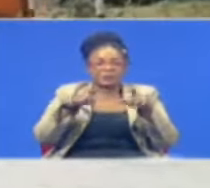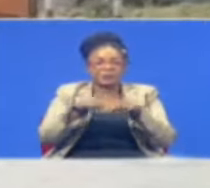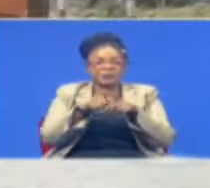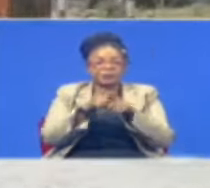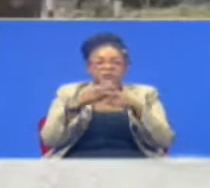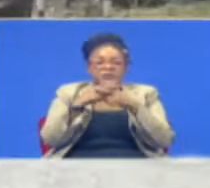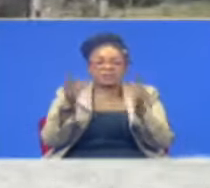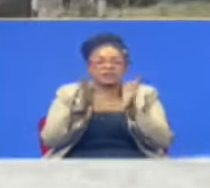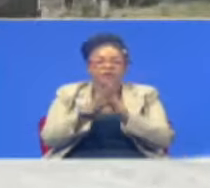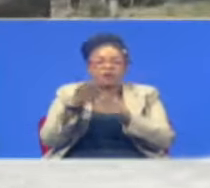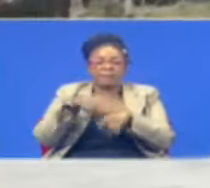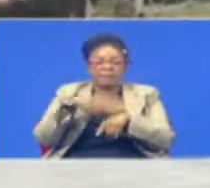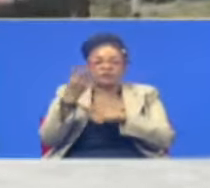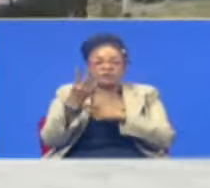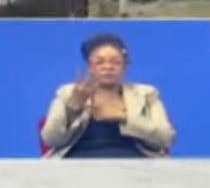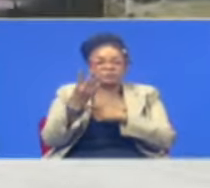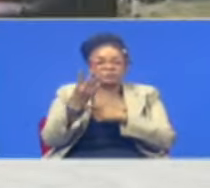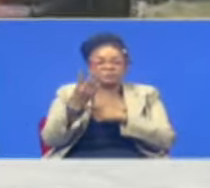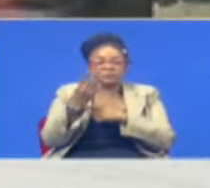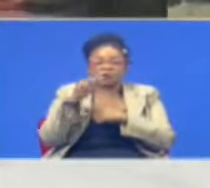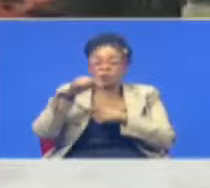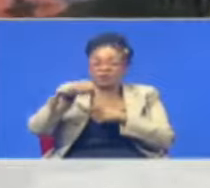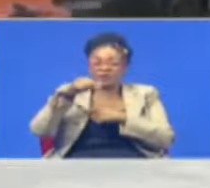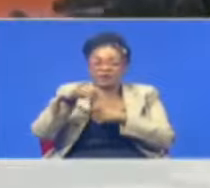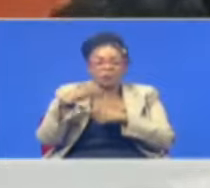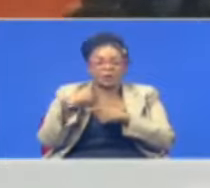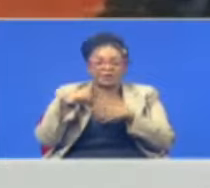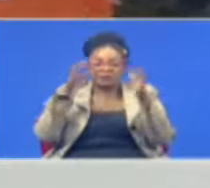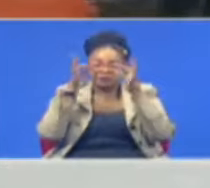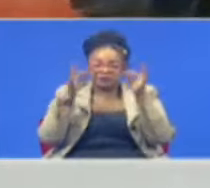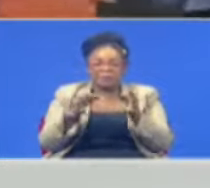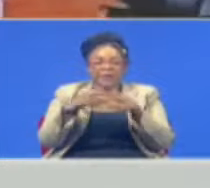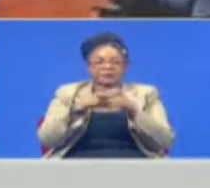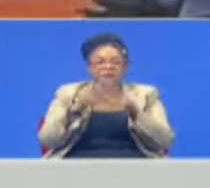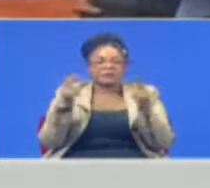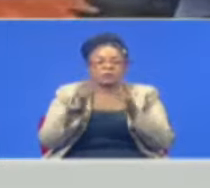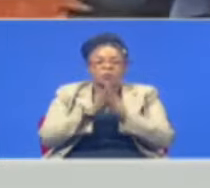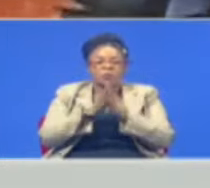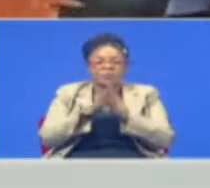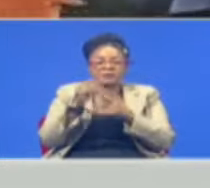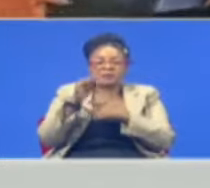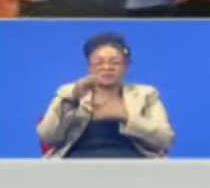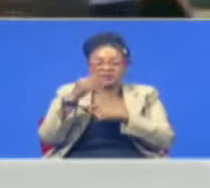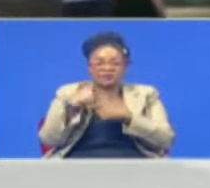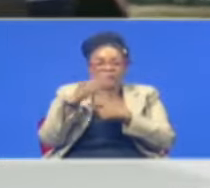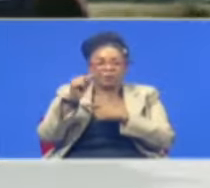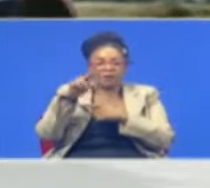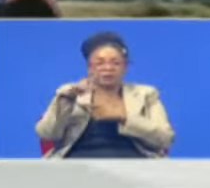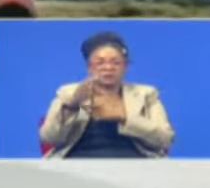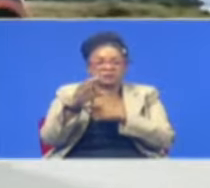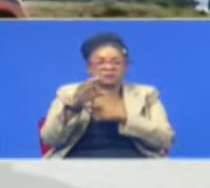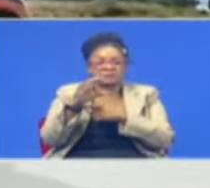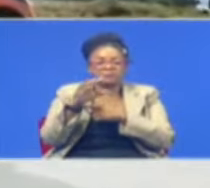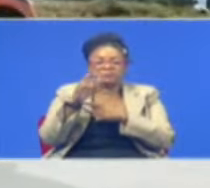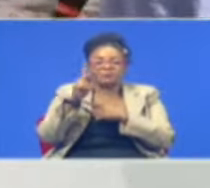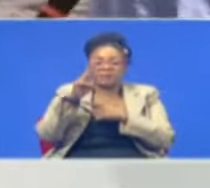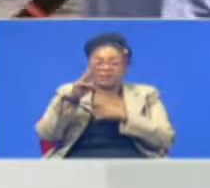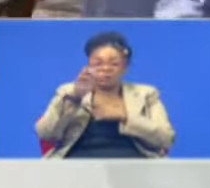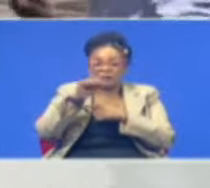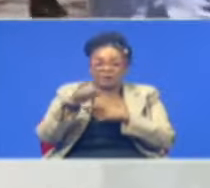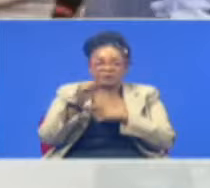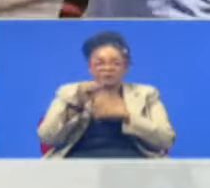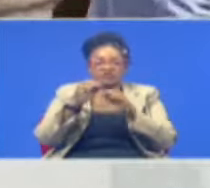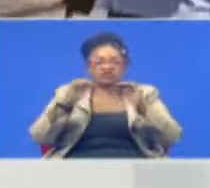at 4 p.m. The qualifying stage will determine the start order on Saturday for the ARC cars. KWS Training Institute has